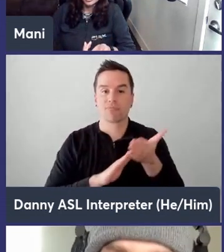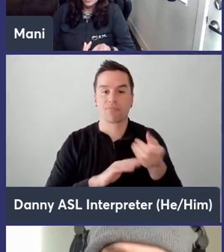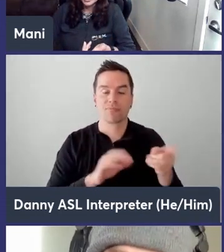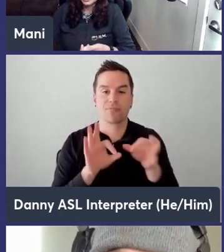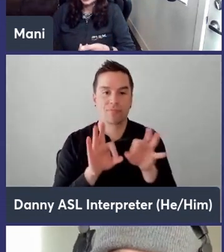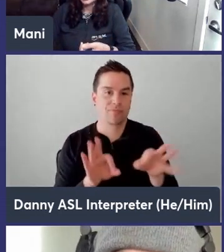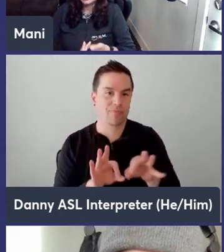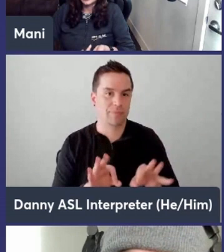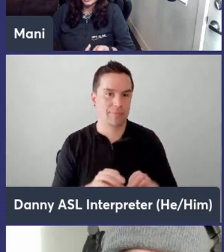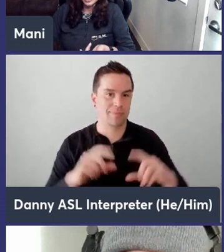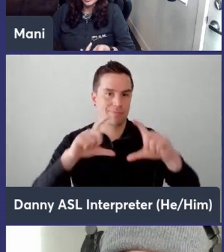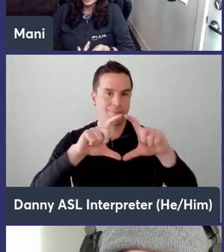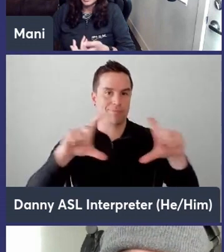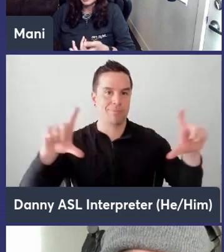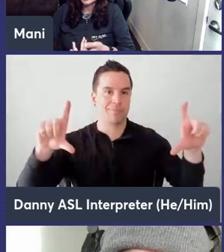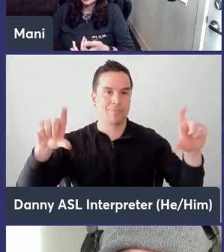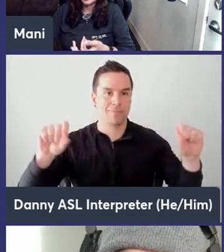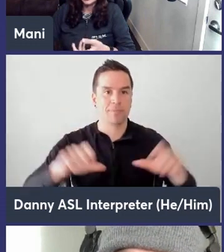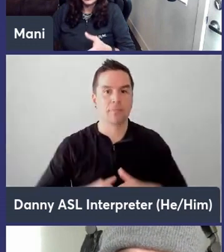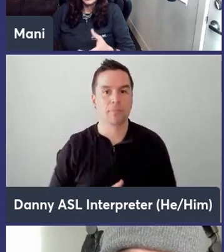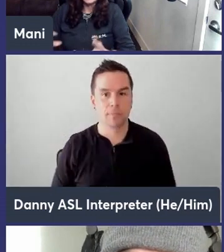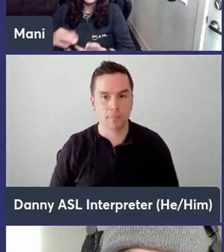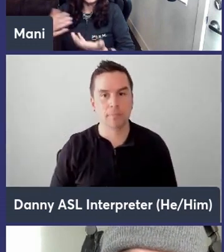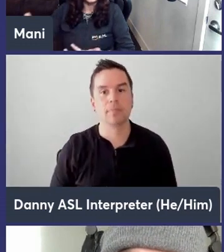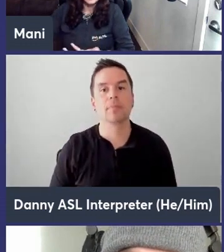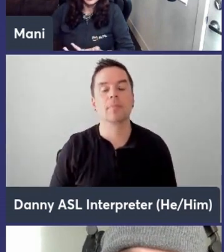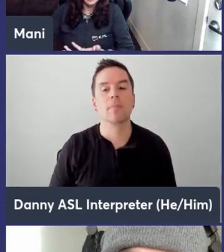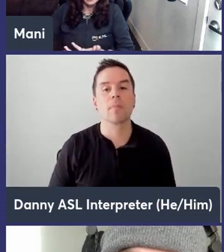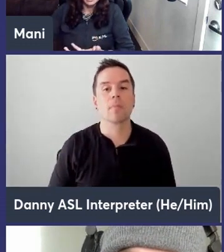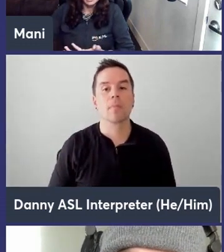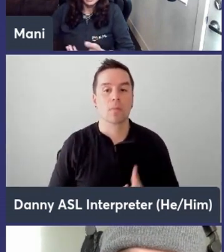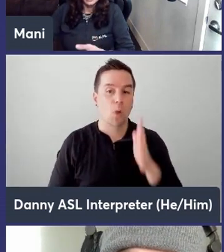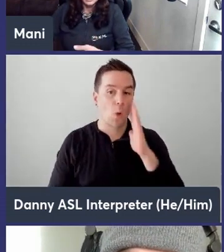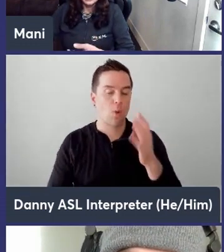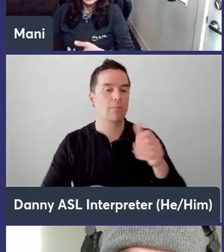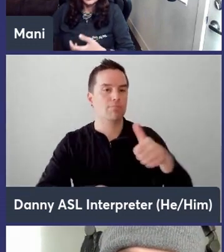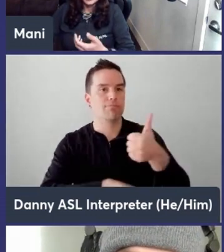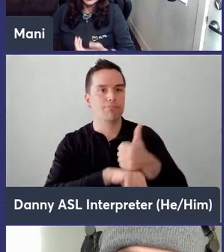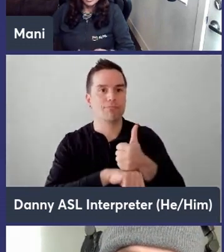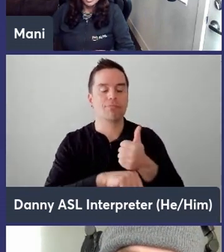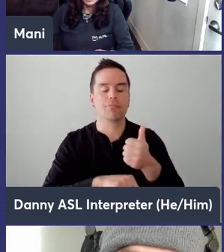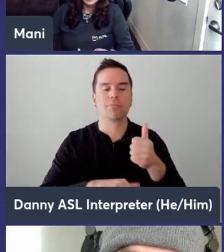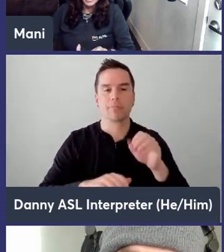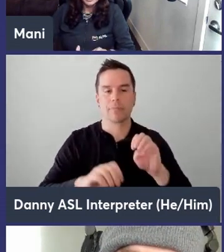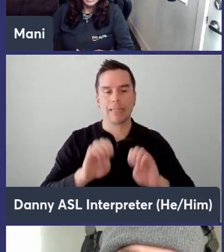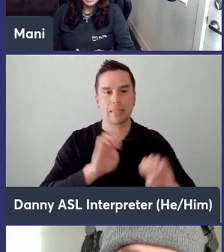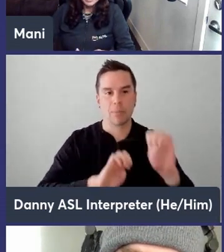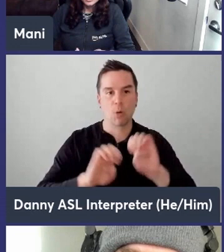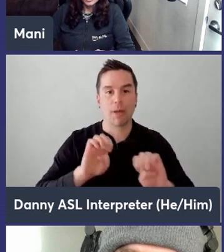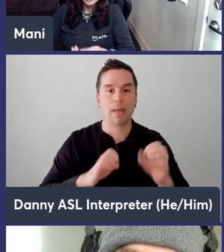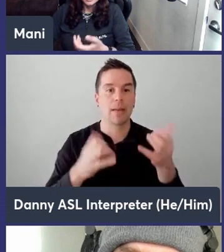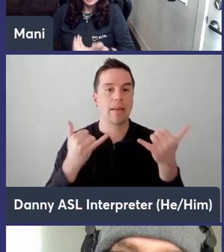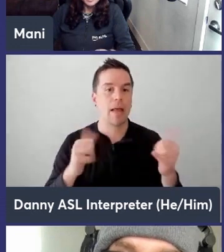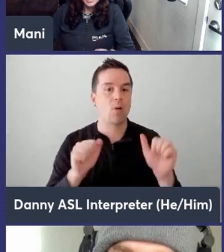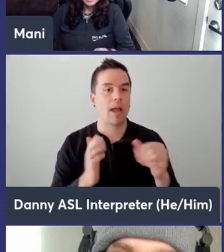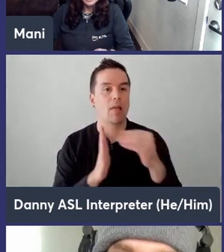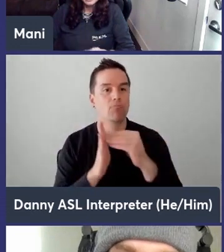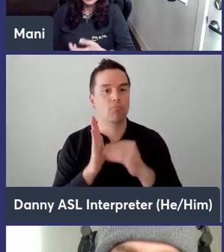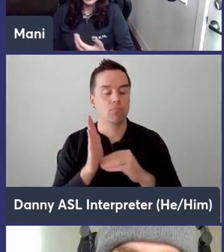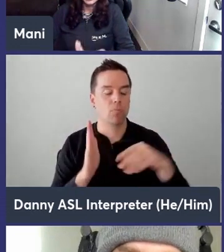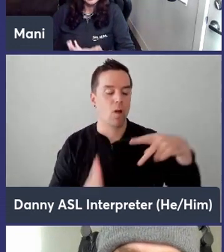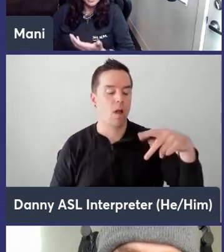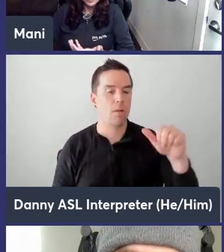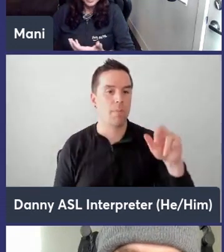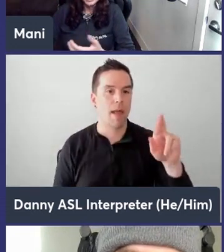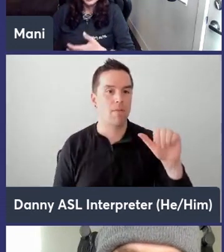which is optional, the session you provide as run, it will create an experiment. And then you can log parameters or a single parameter, but